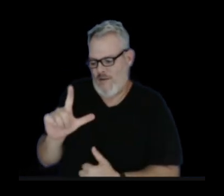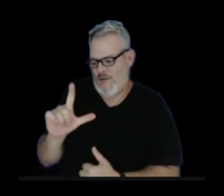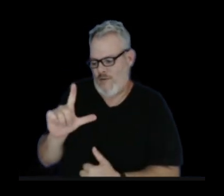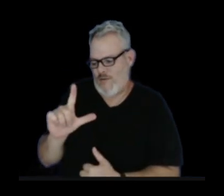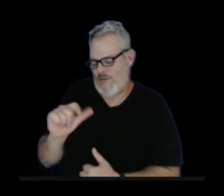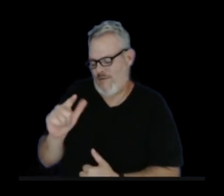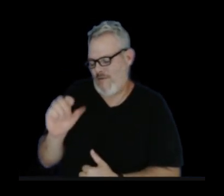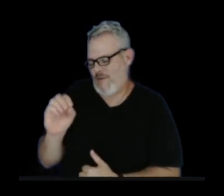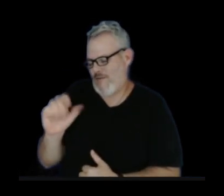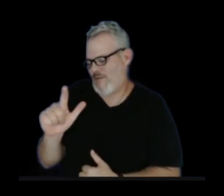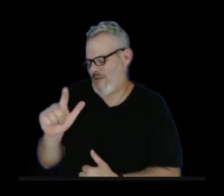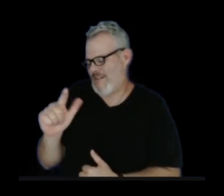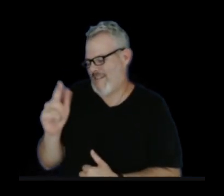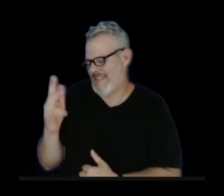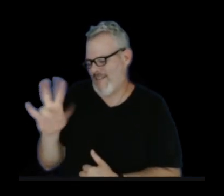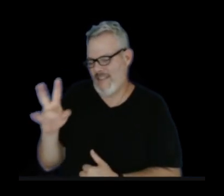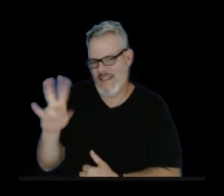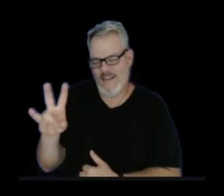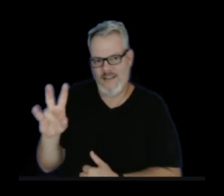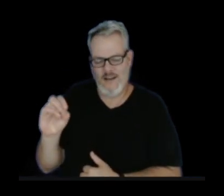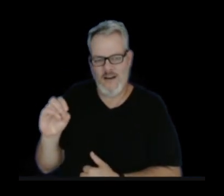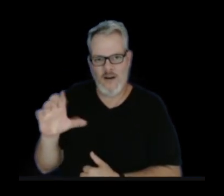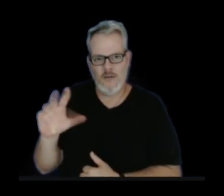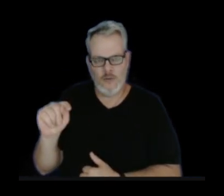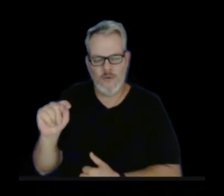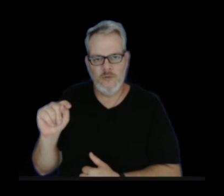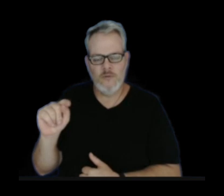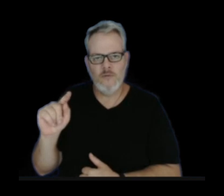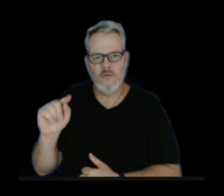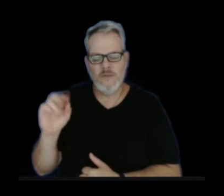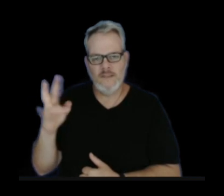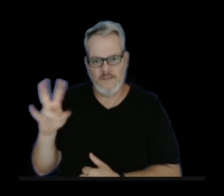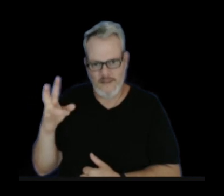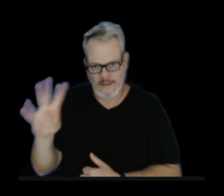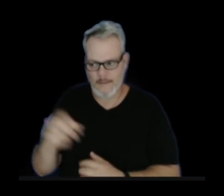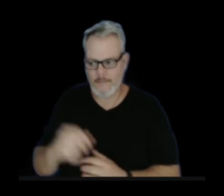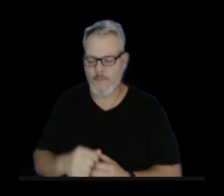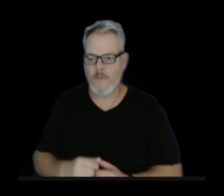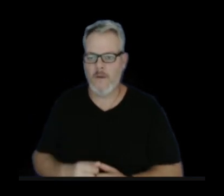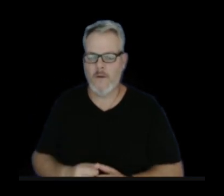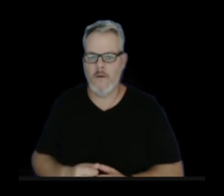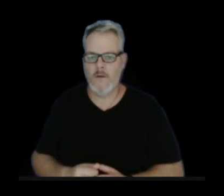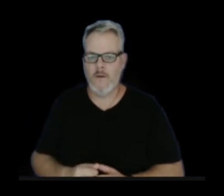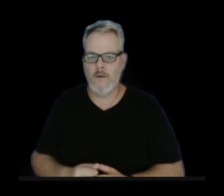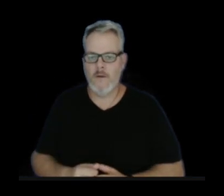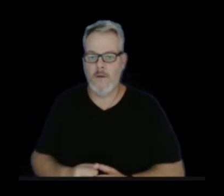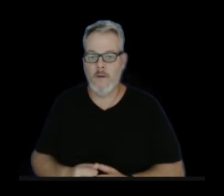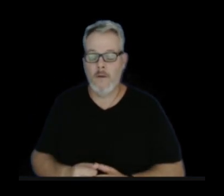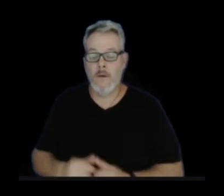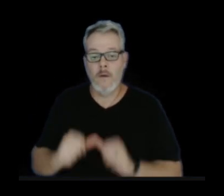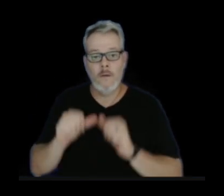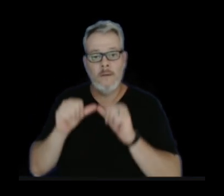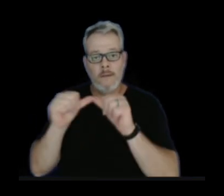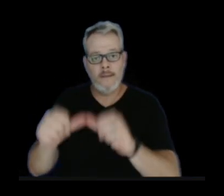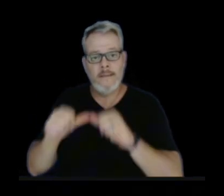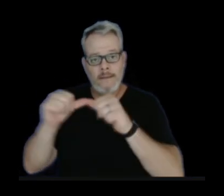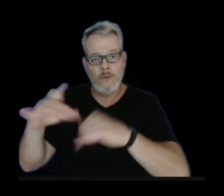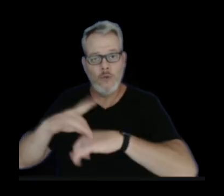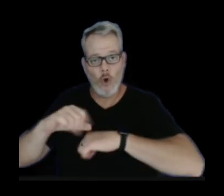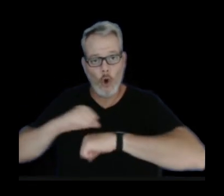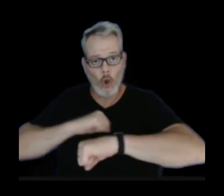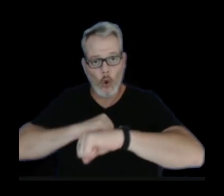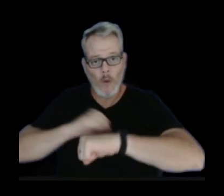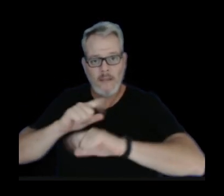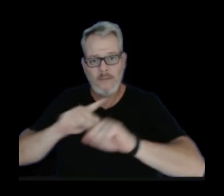has been pretty quiet. Earthquakes continue at a low rate around the summit and the East Rift, and more so on the